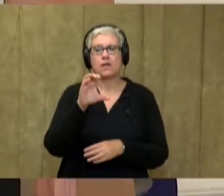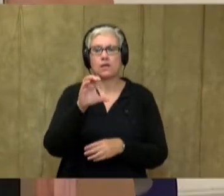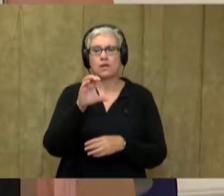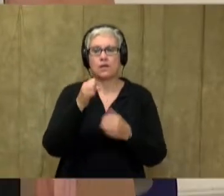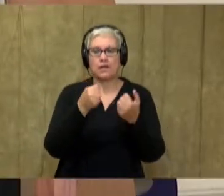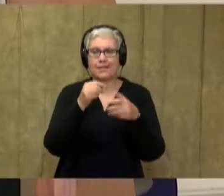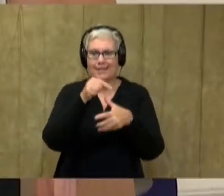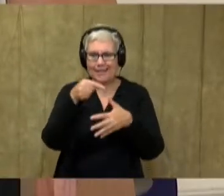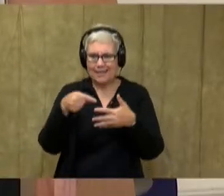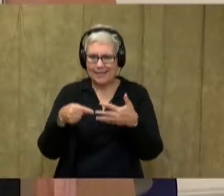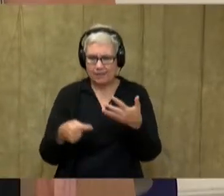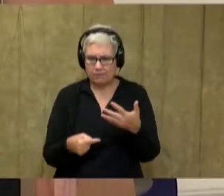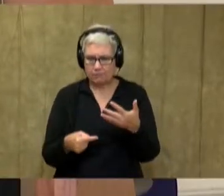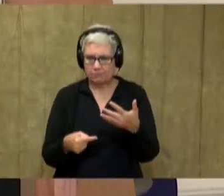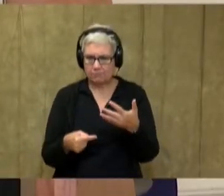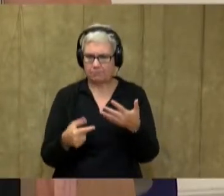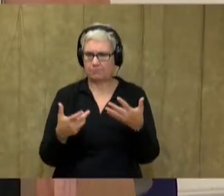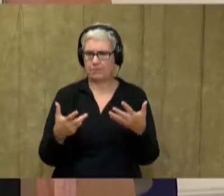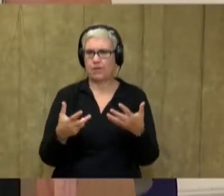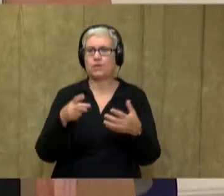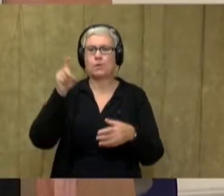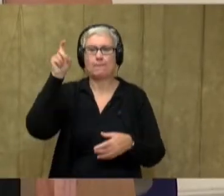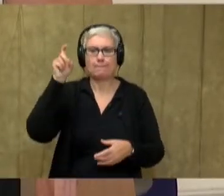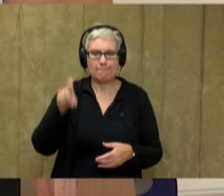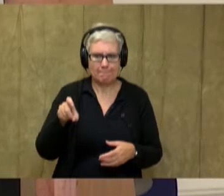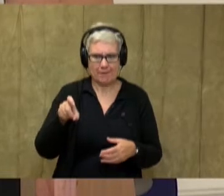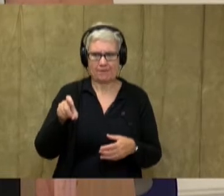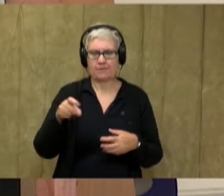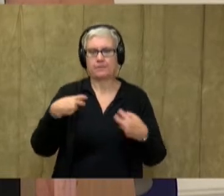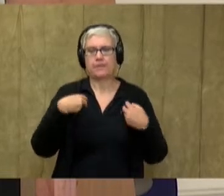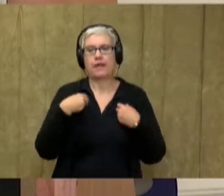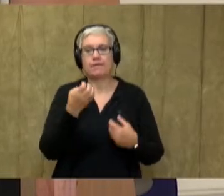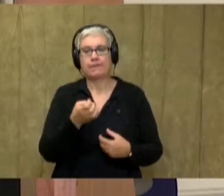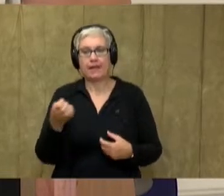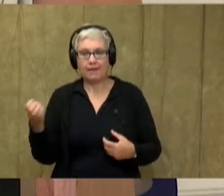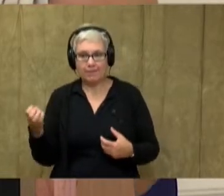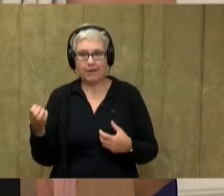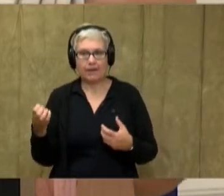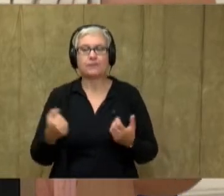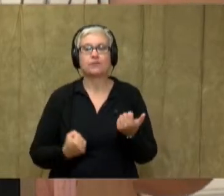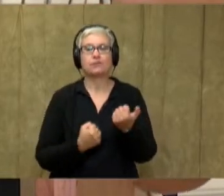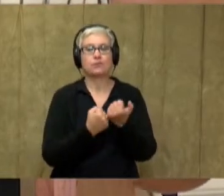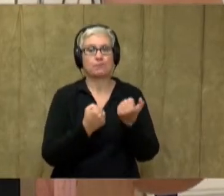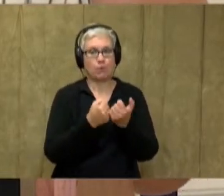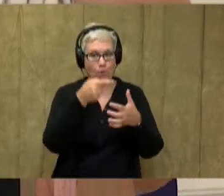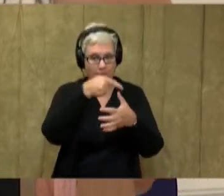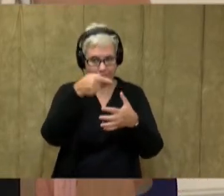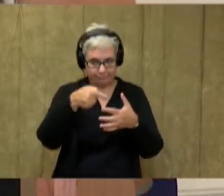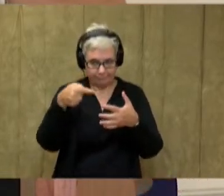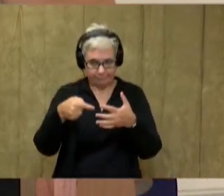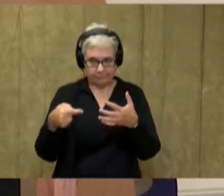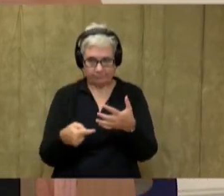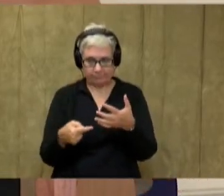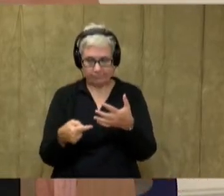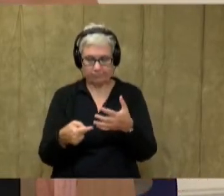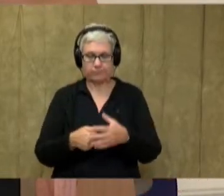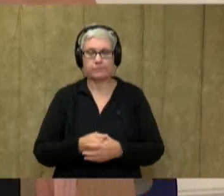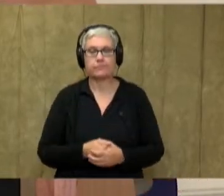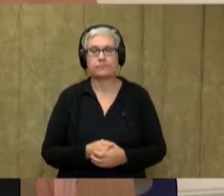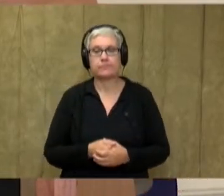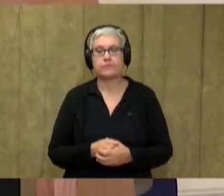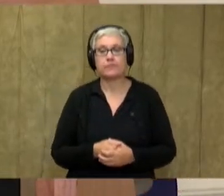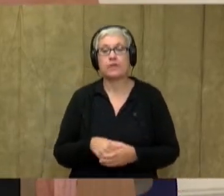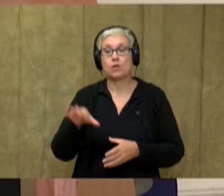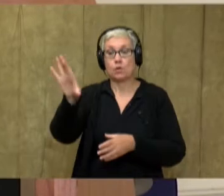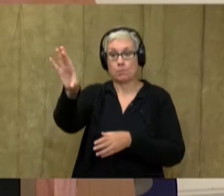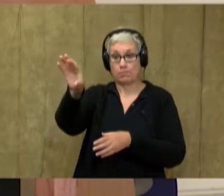up your claim. How do we know what you're saying is actually true? You need to be able to make sure that you pull that information from